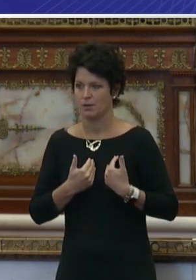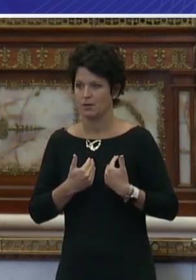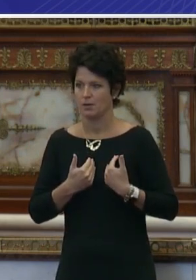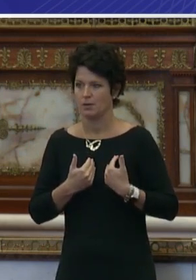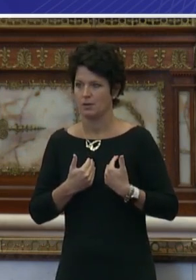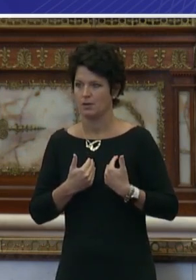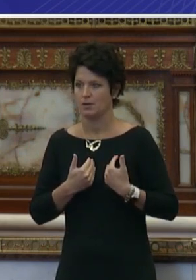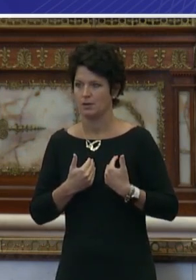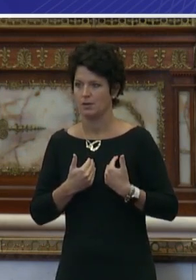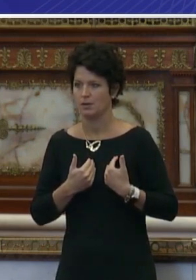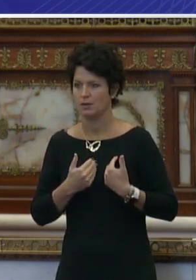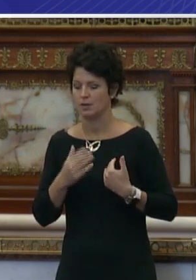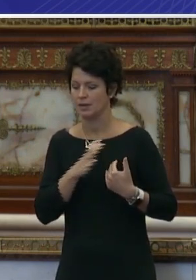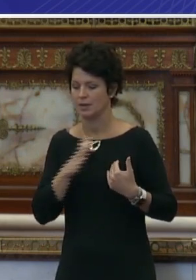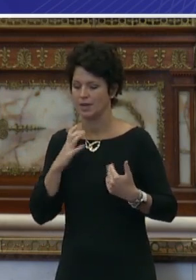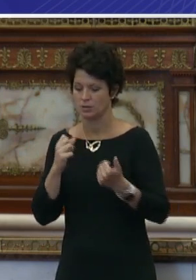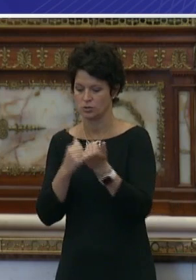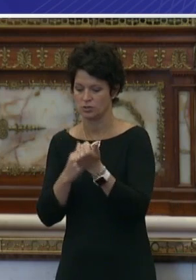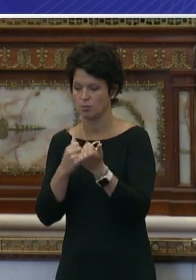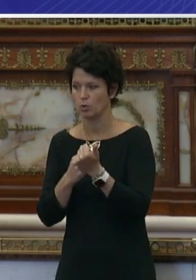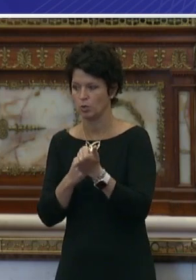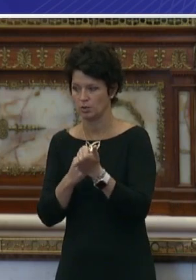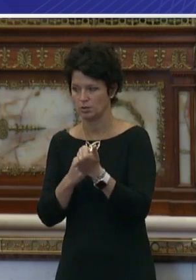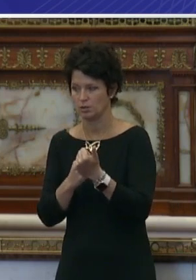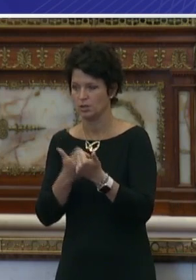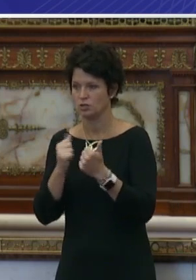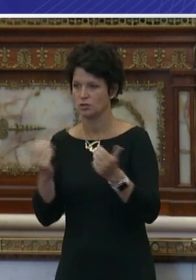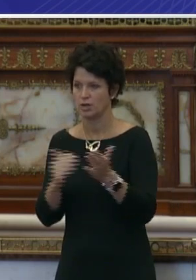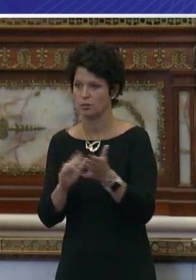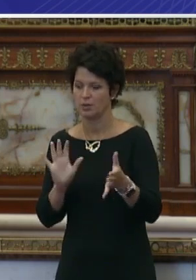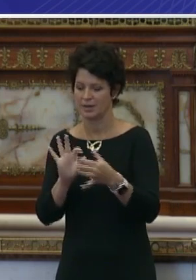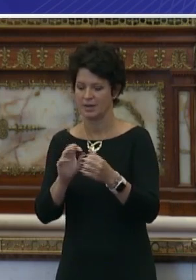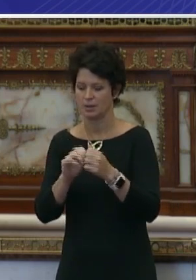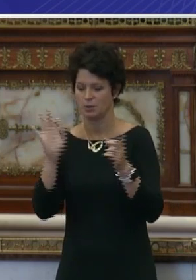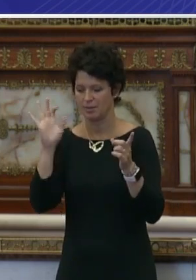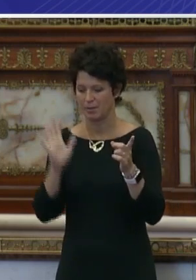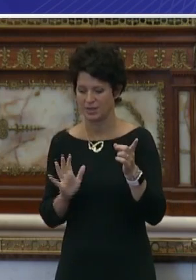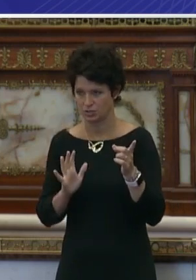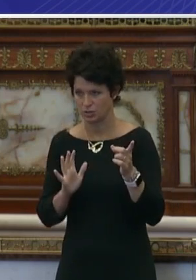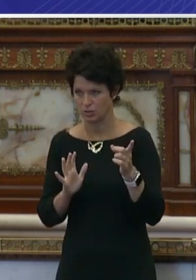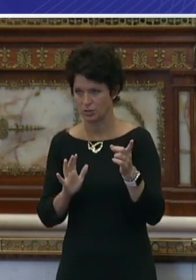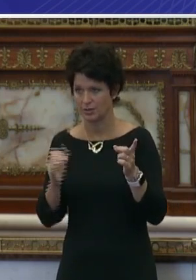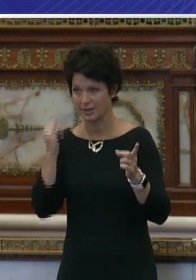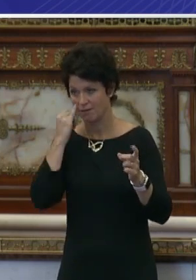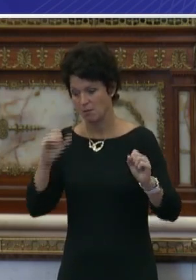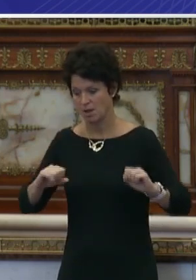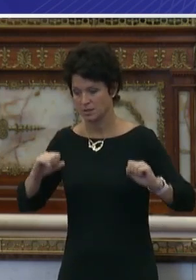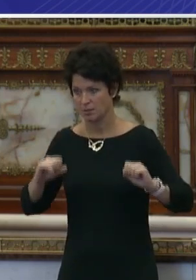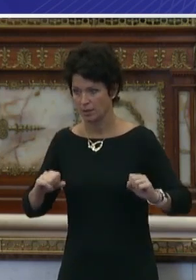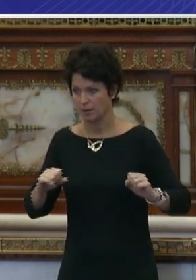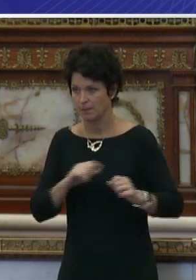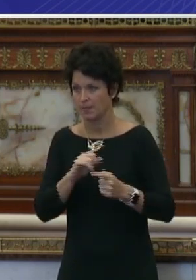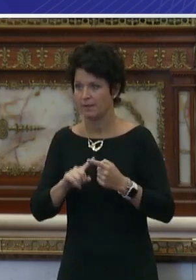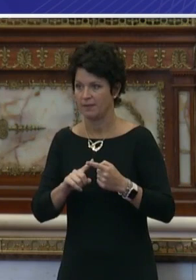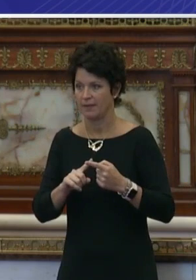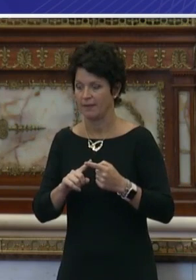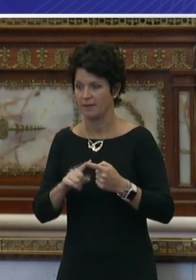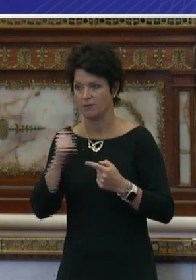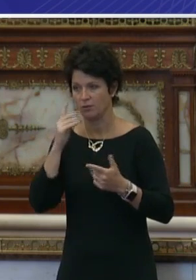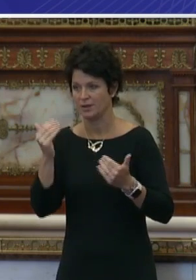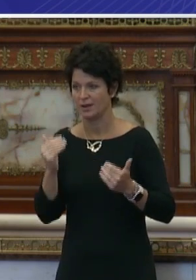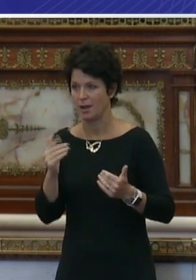Let's try, if we could ask council support to try to reconnect with the pastor, if that's possible. And why don't